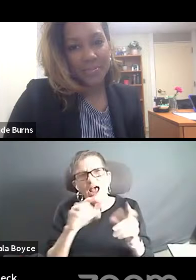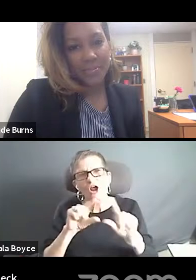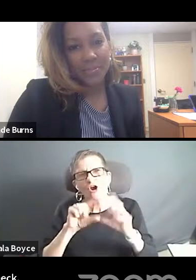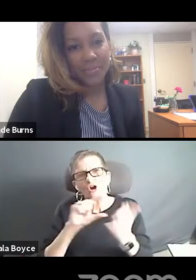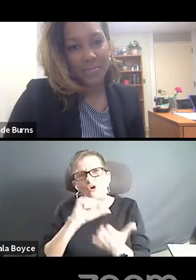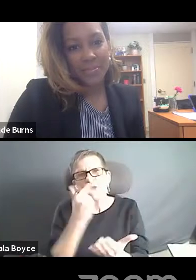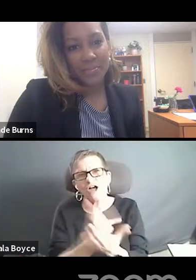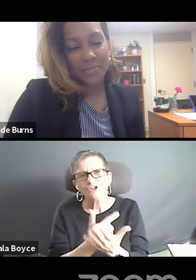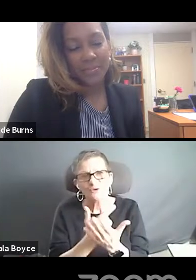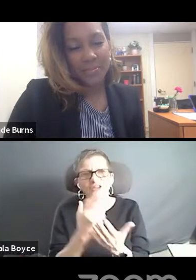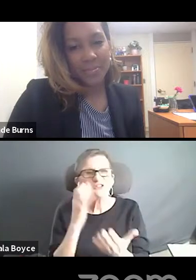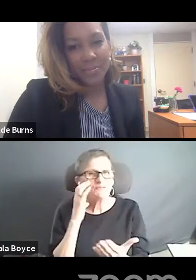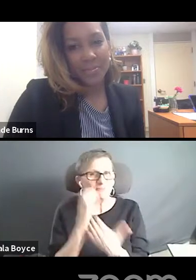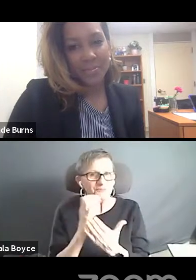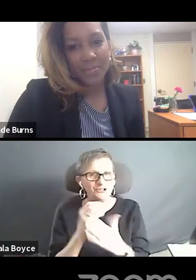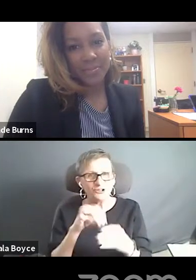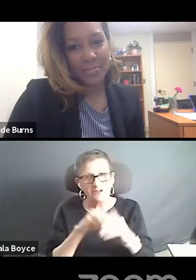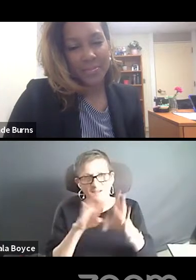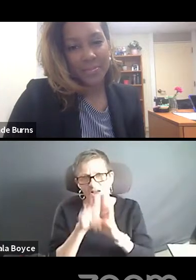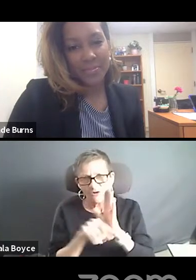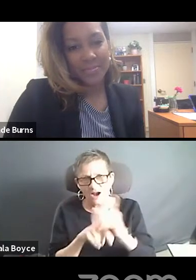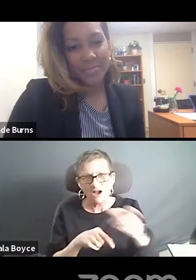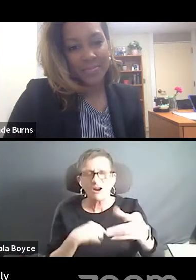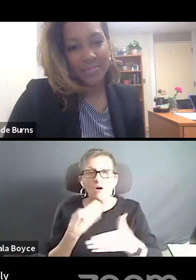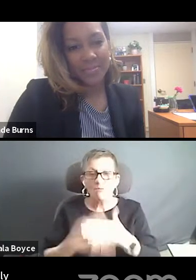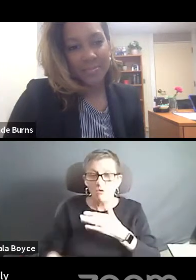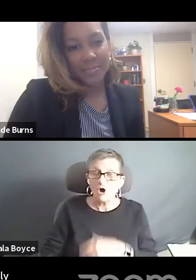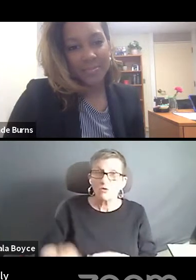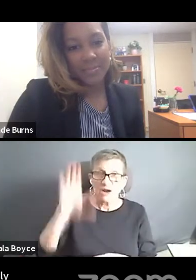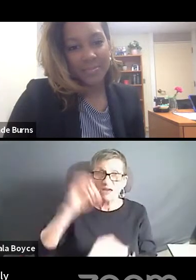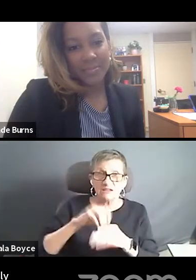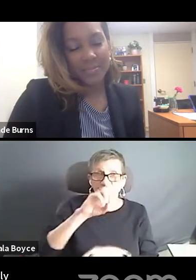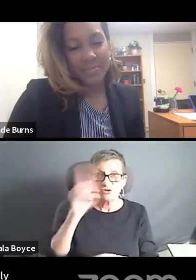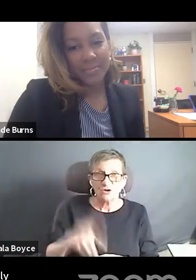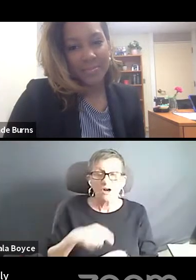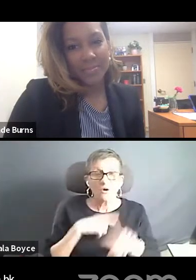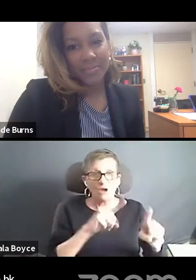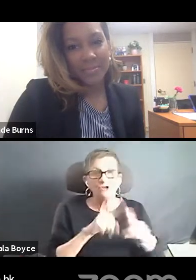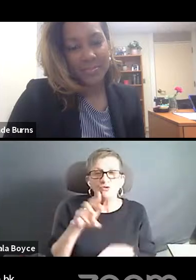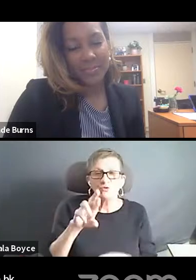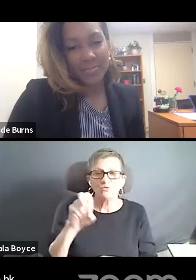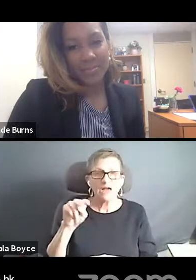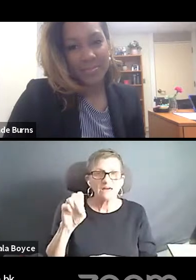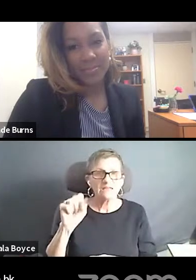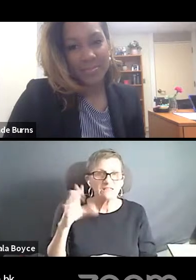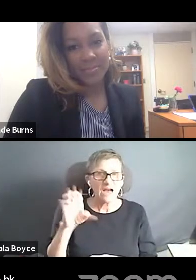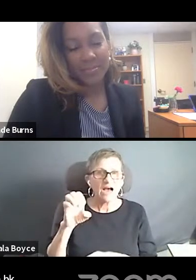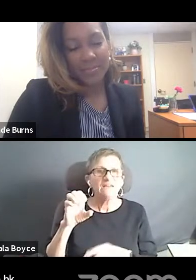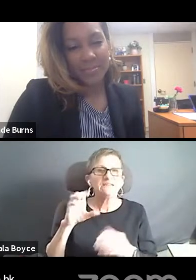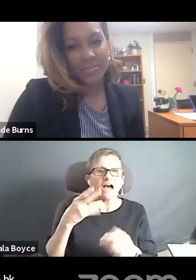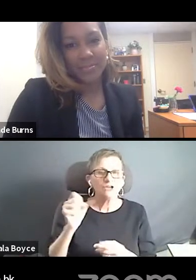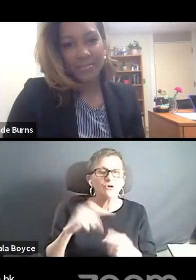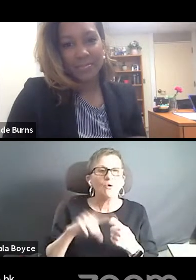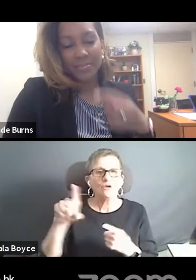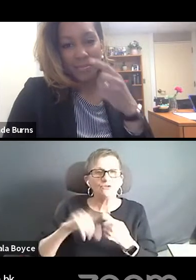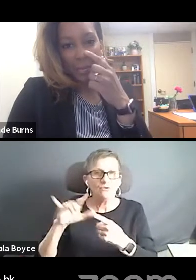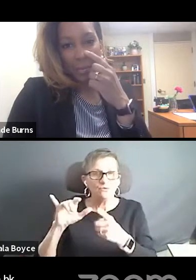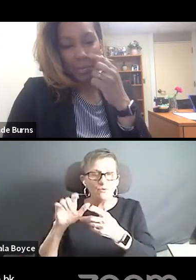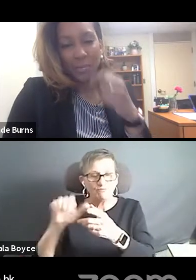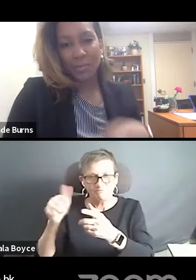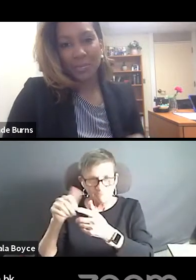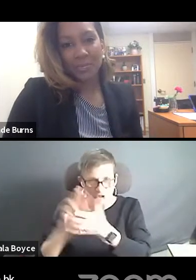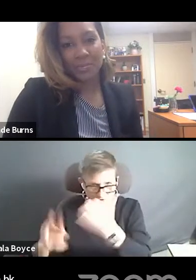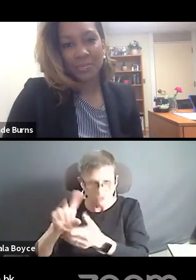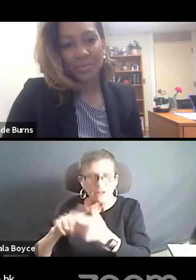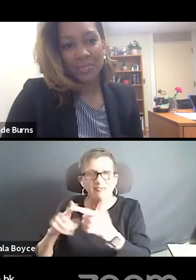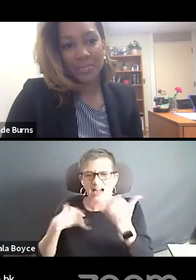background. I was born and raised in Detroit, where I attended Renaissance High School, went on to Yale University, and I am currently